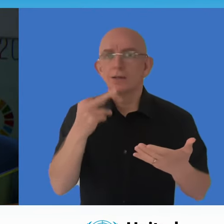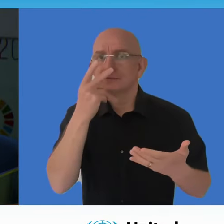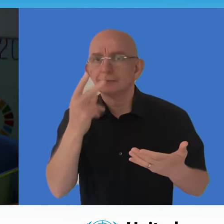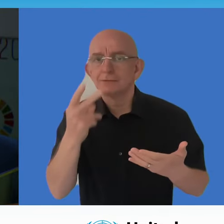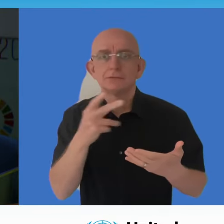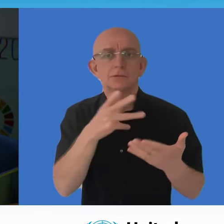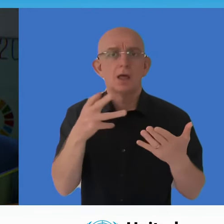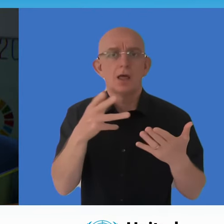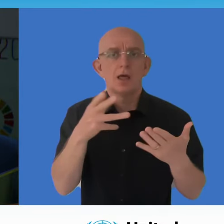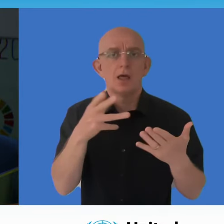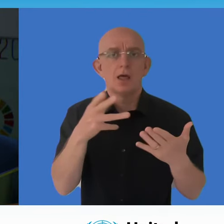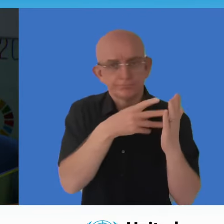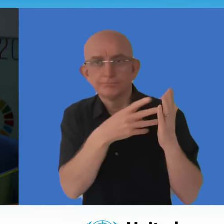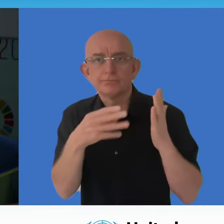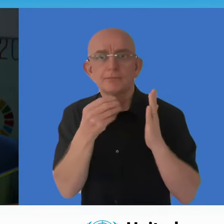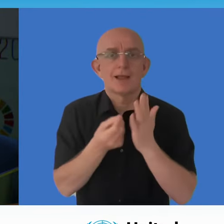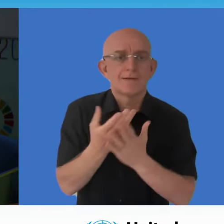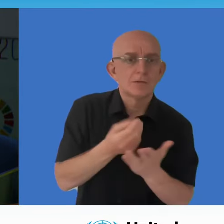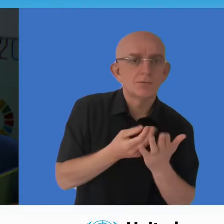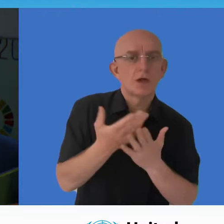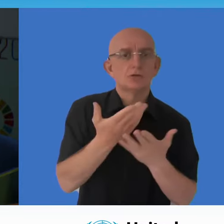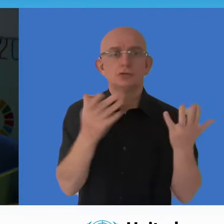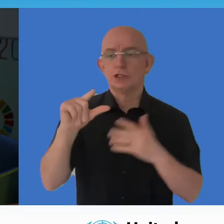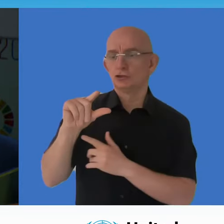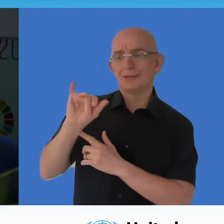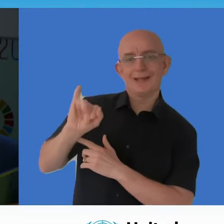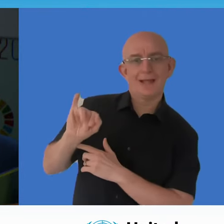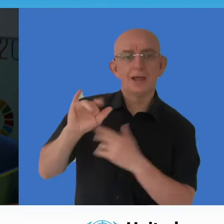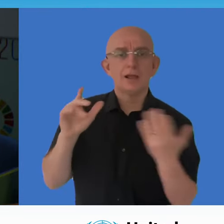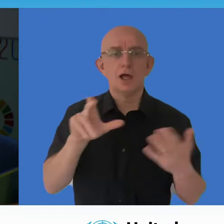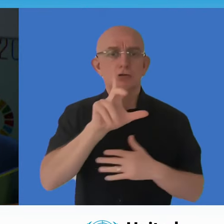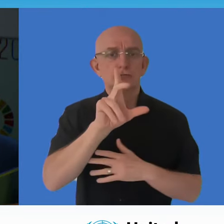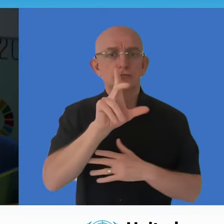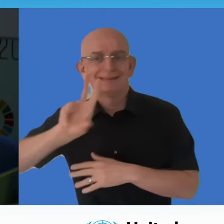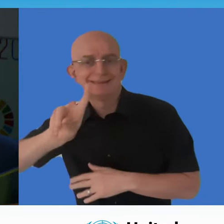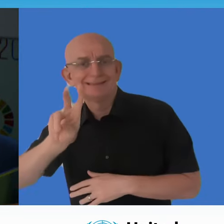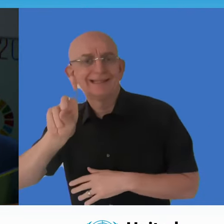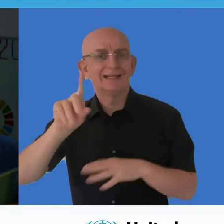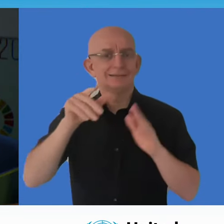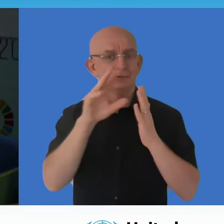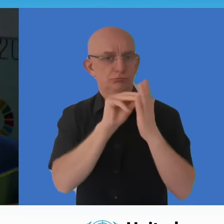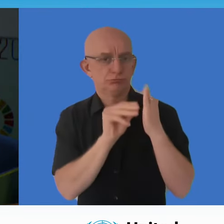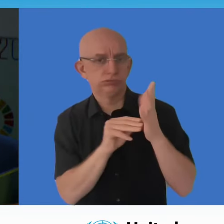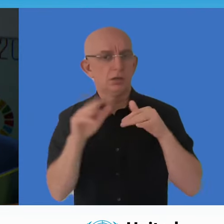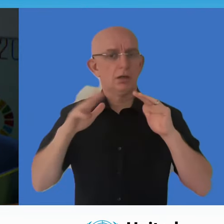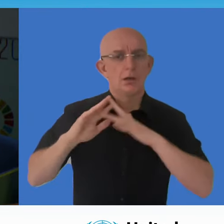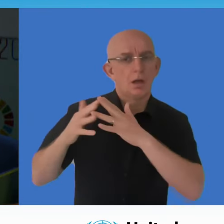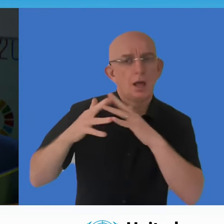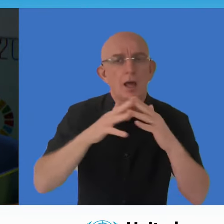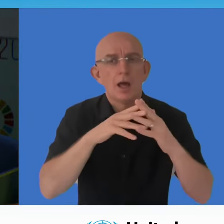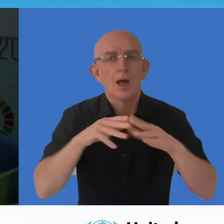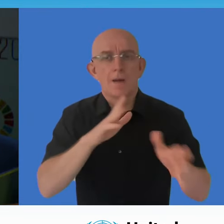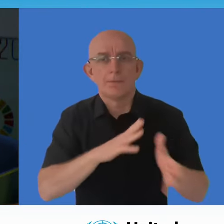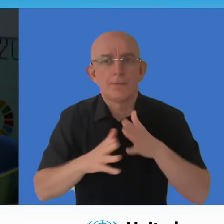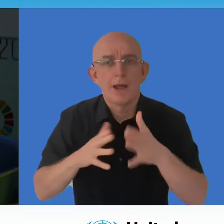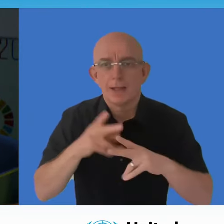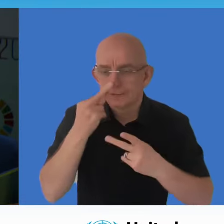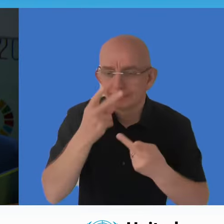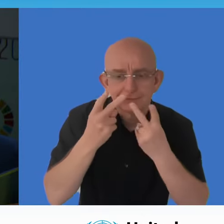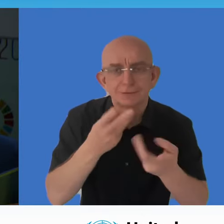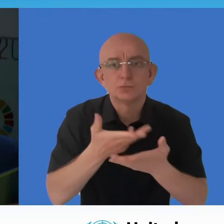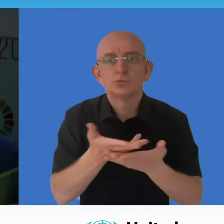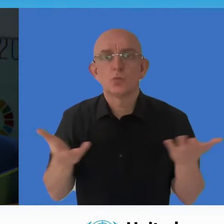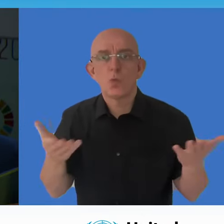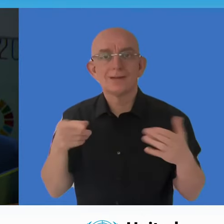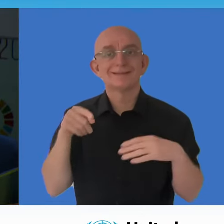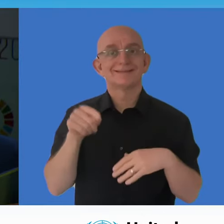use planning. In Bali, we have seen indigenous youth using digital means in order to protect and to